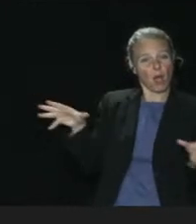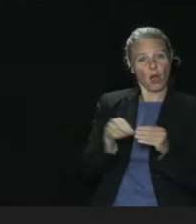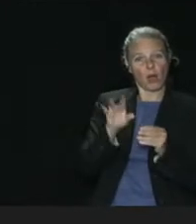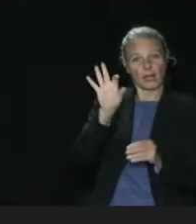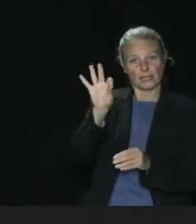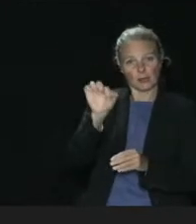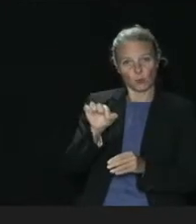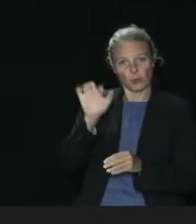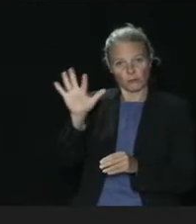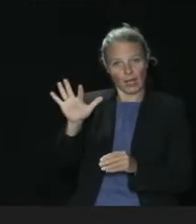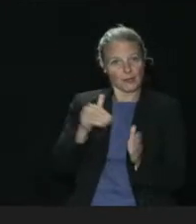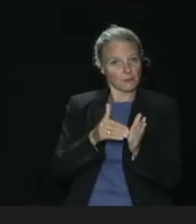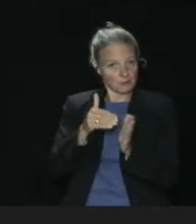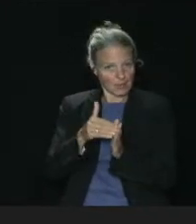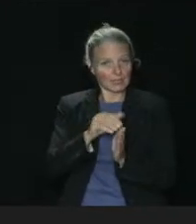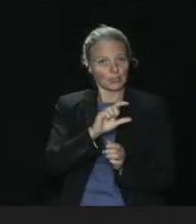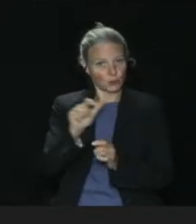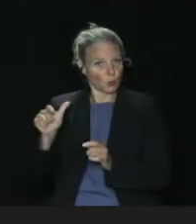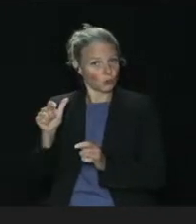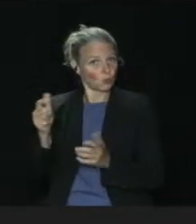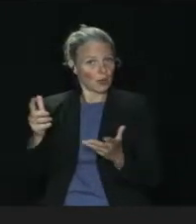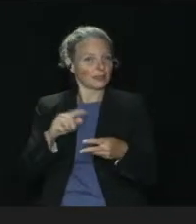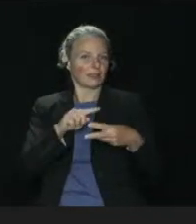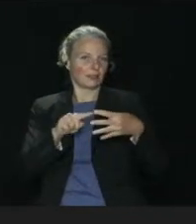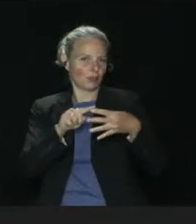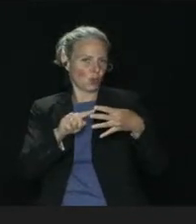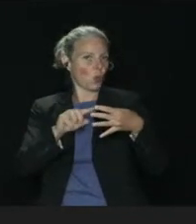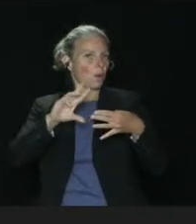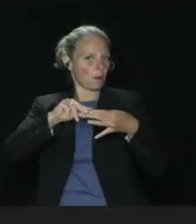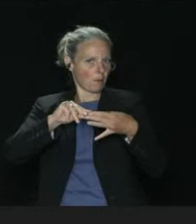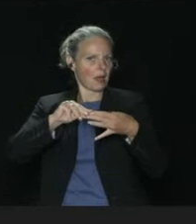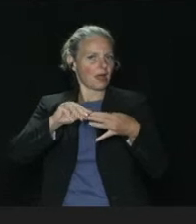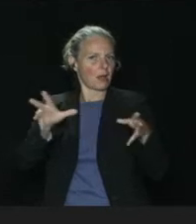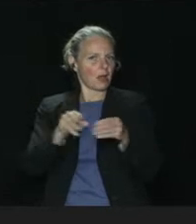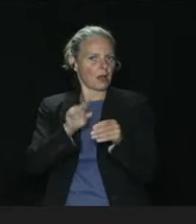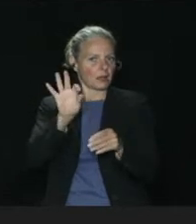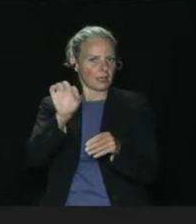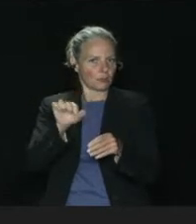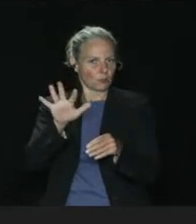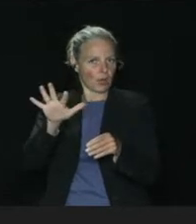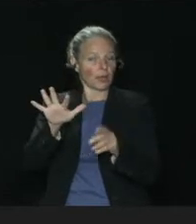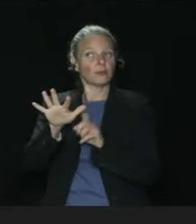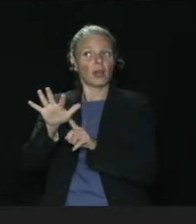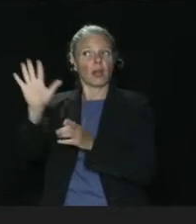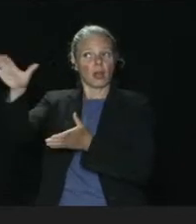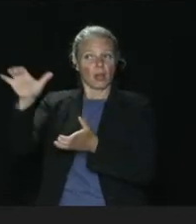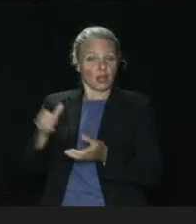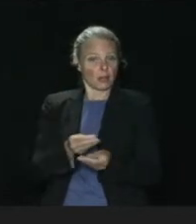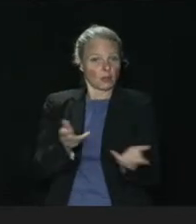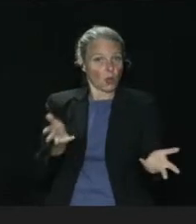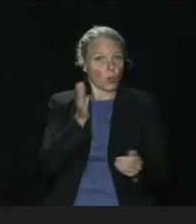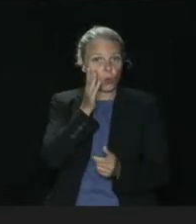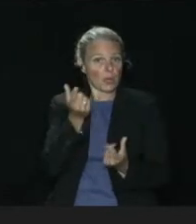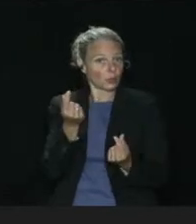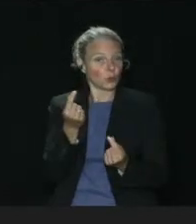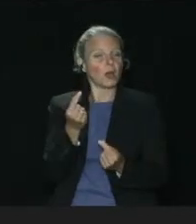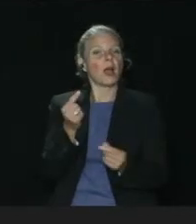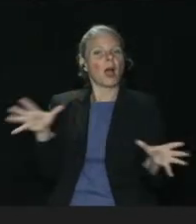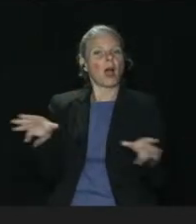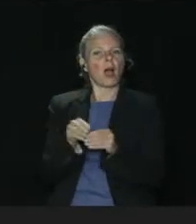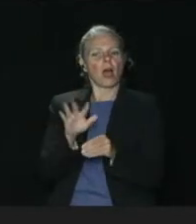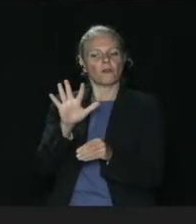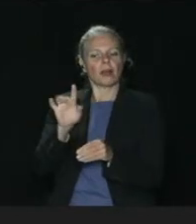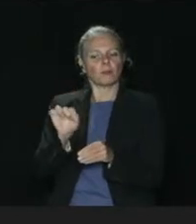9.5 million doses of mRNA vaccines, and for which we have plans to distribute 5.3 million of those,